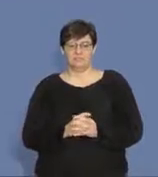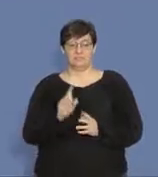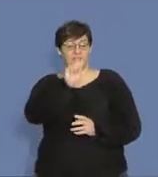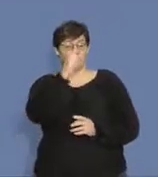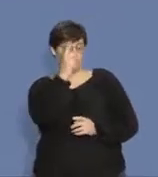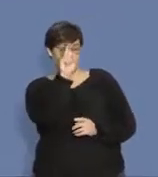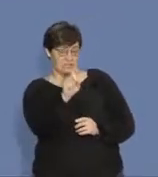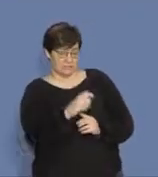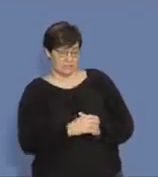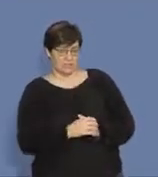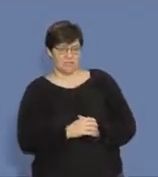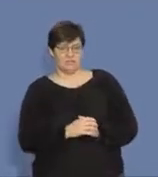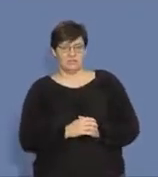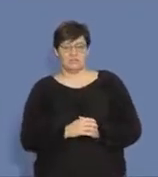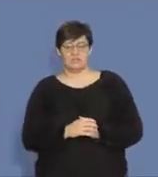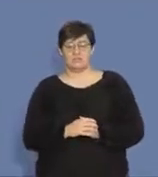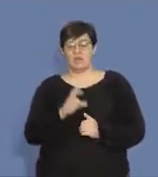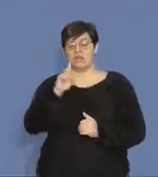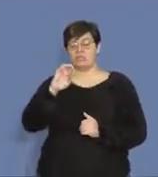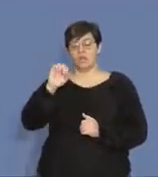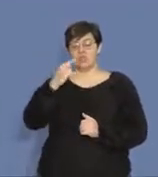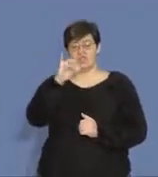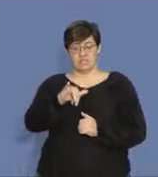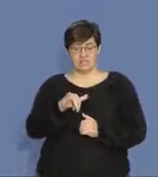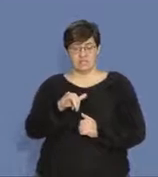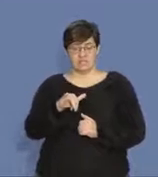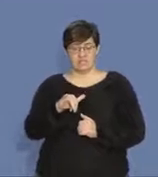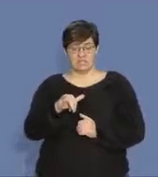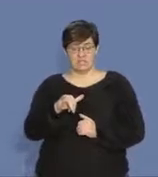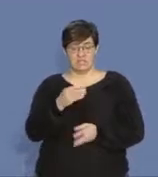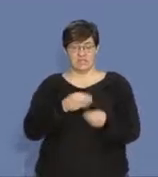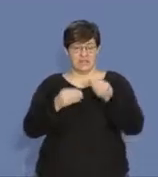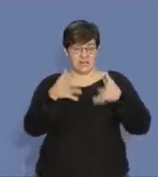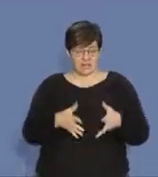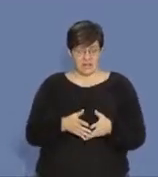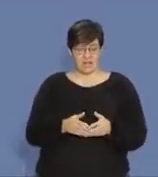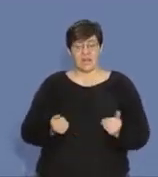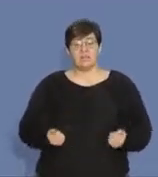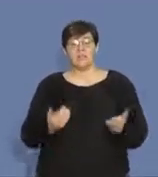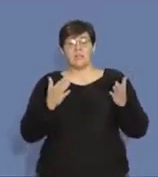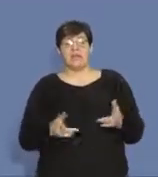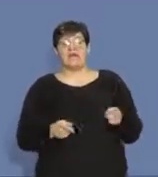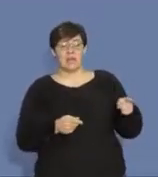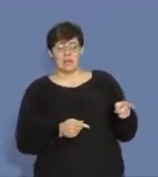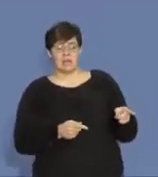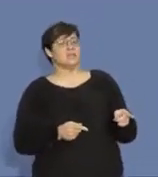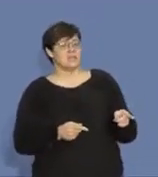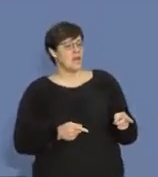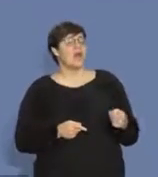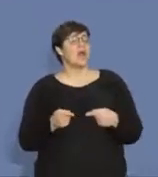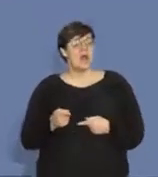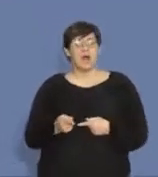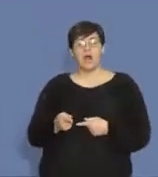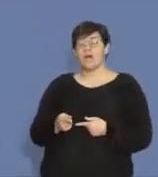question. Dodgy dealers, one of Billy's suppliers, offered Billy goods valued